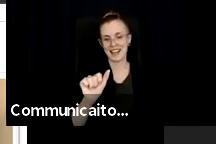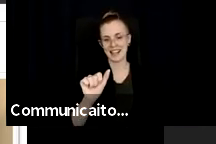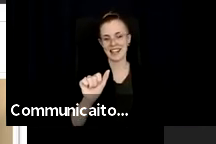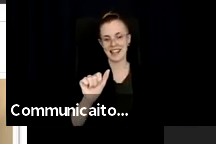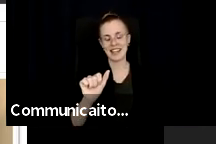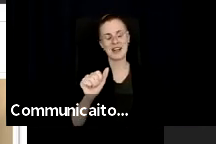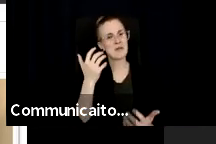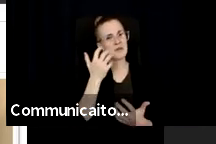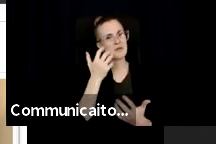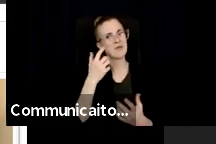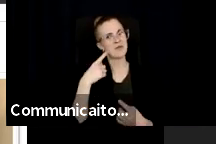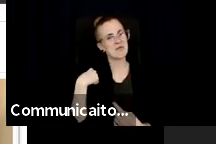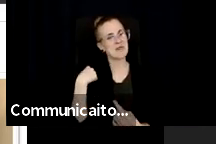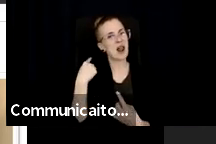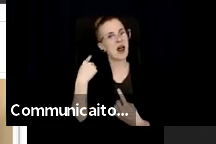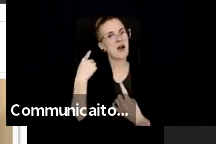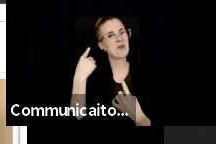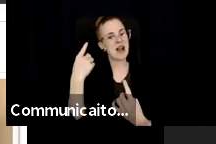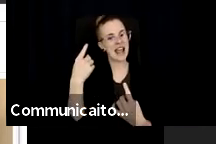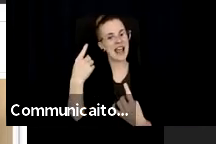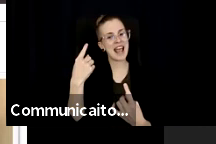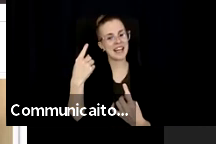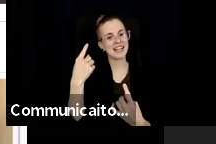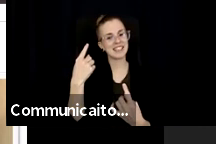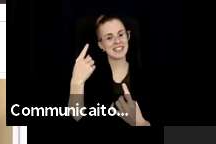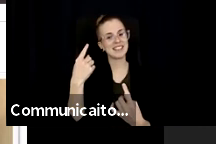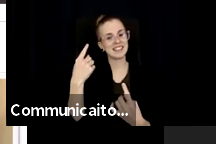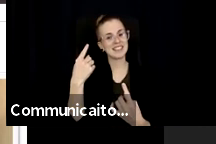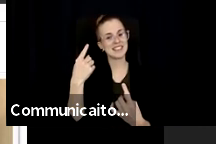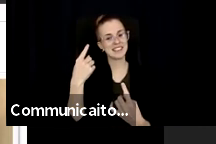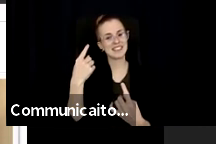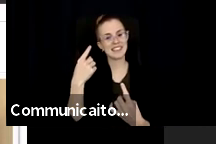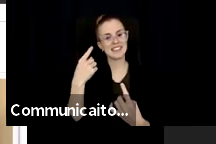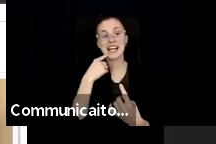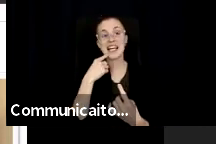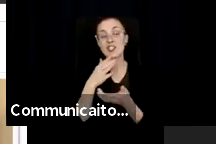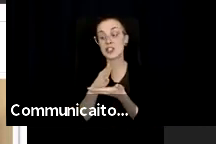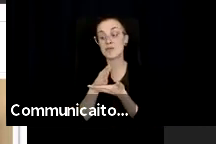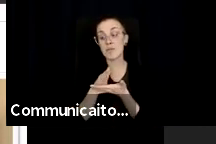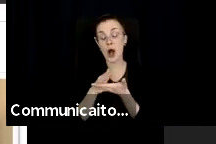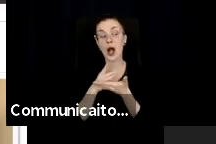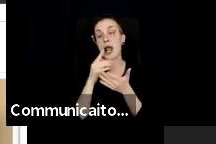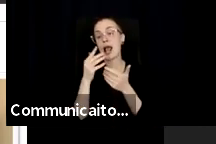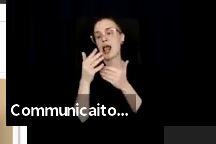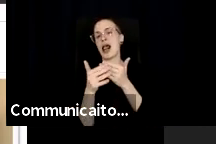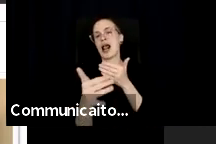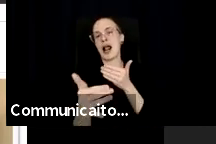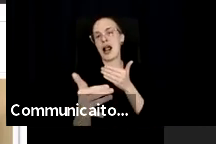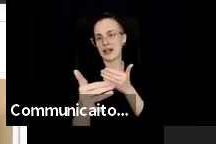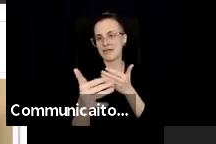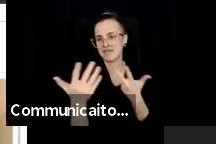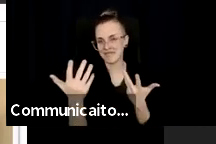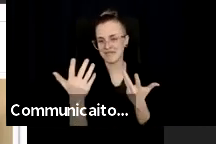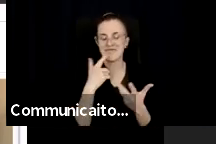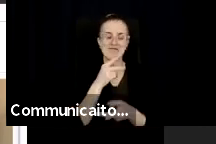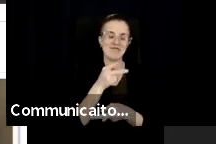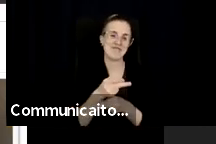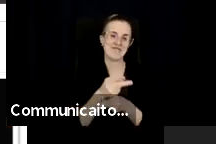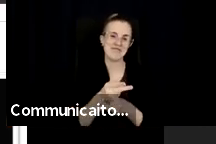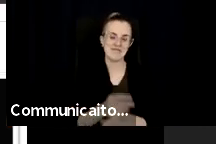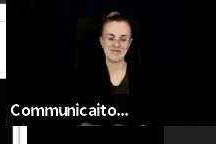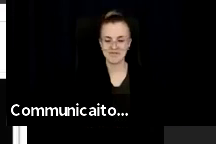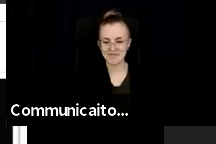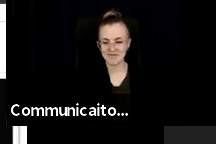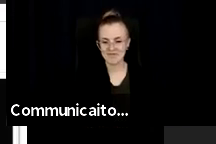You've come a long way. We're going to be part of going the long way still to come. Take care. All right.